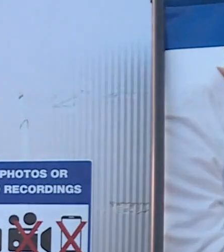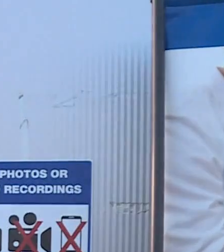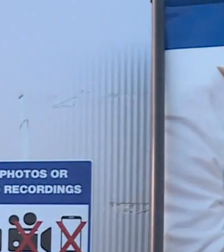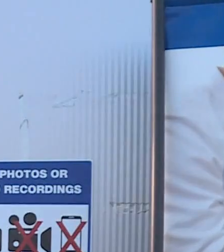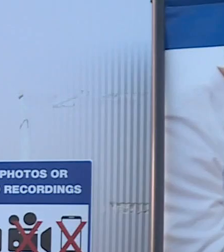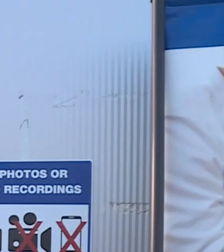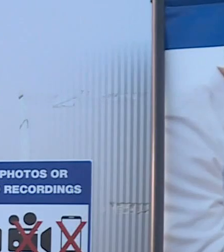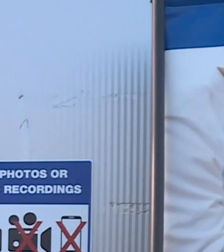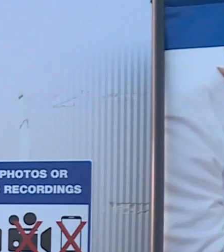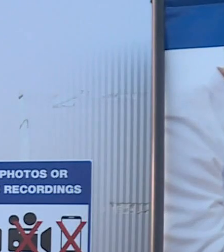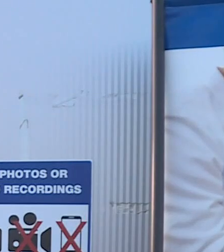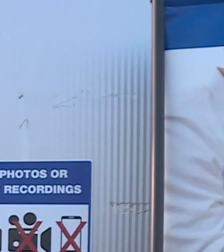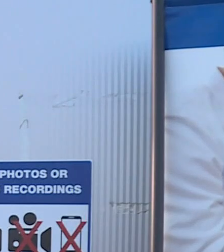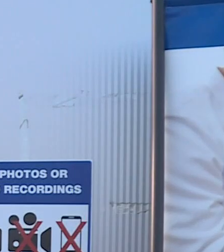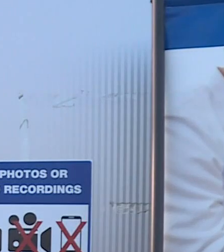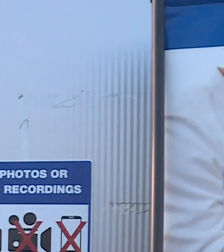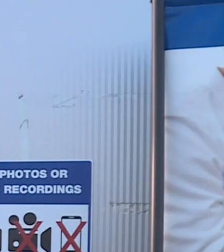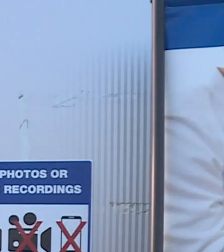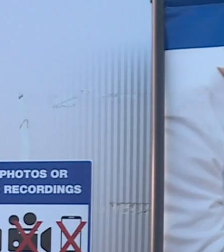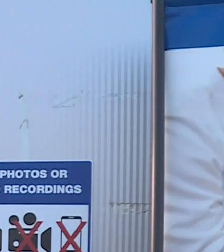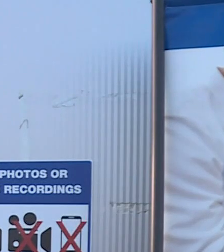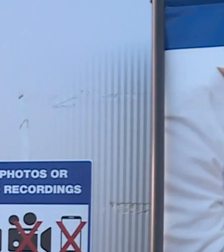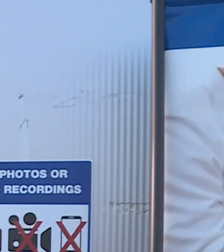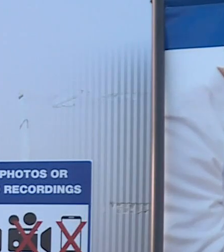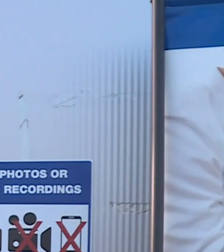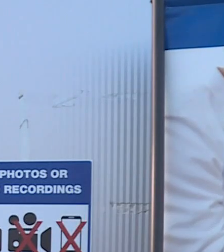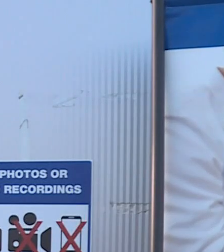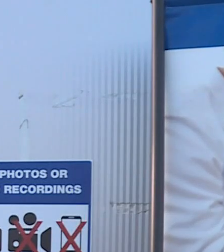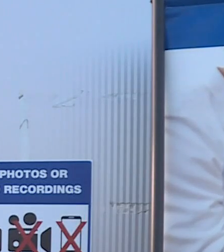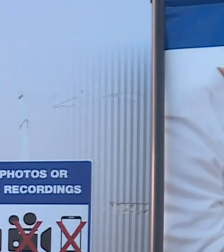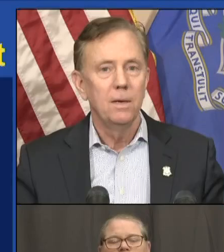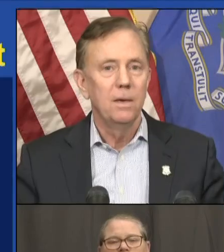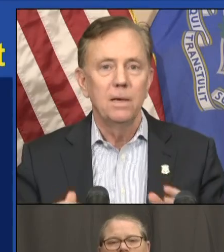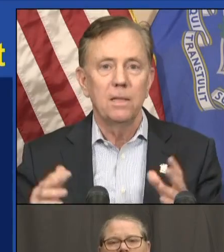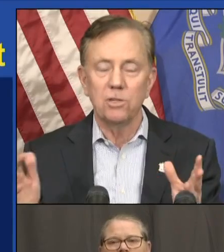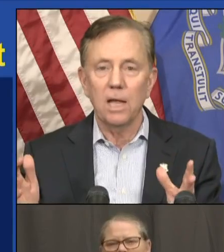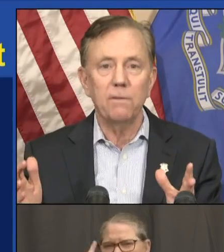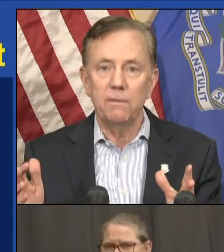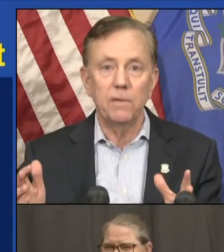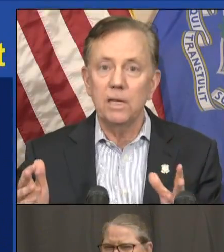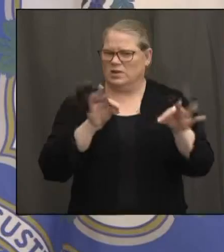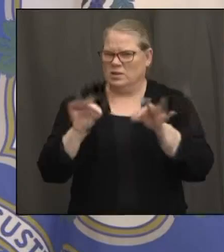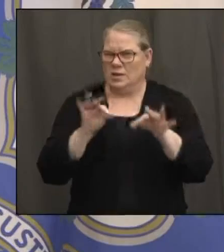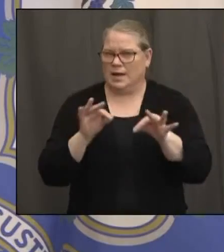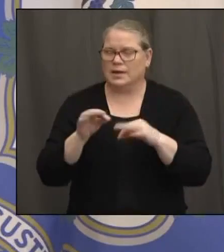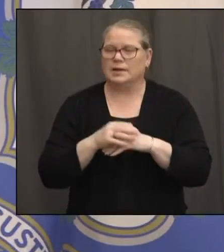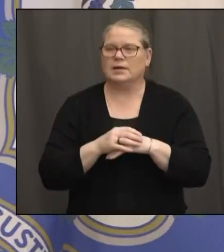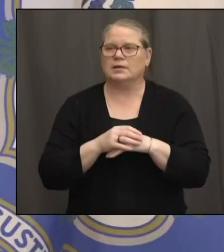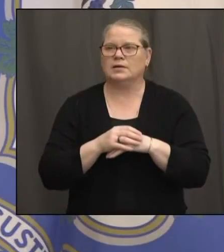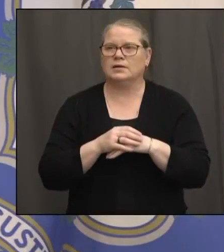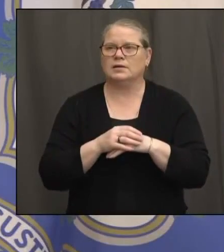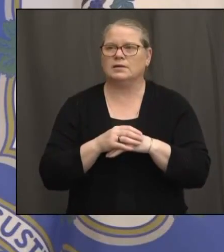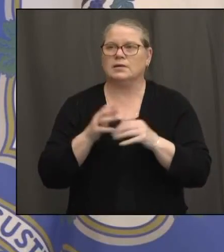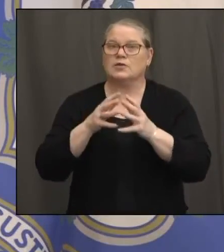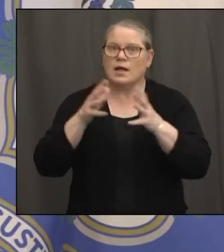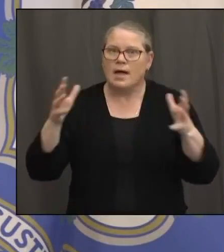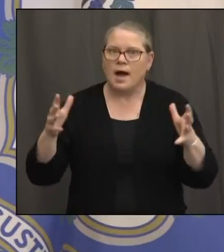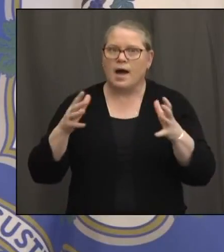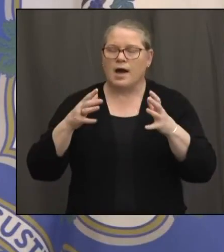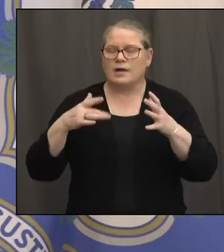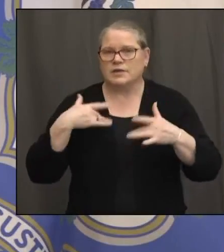in this new age range. The governor estimating it will take about a month to get through this group. There's a lot of interest and excitement, especially